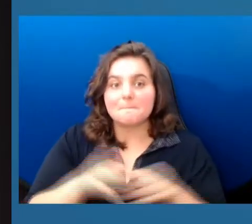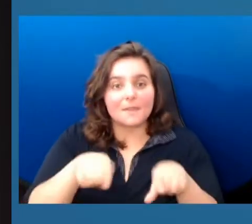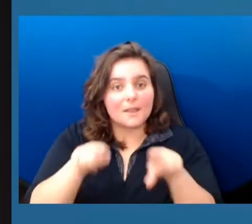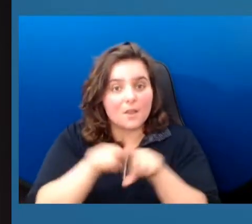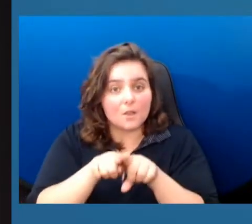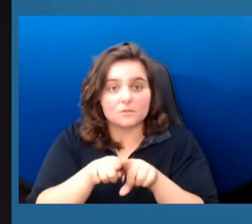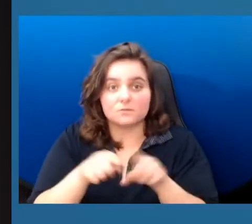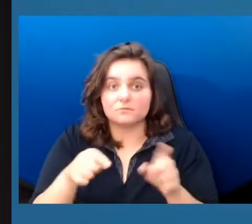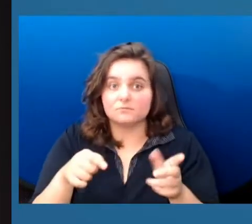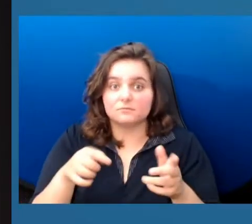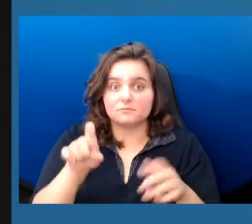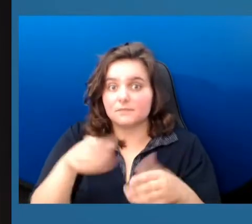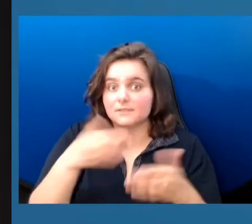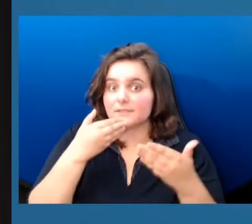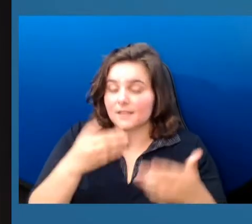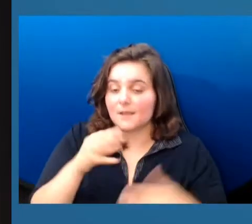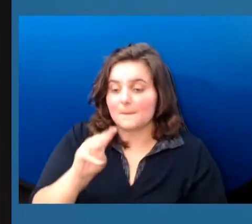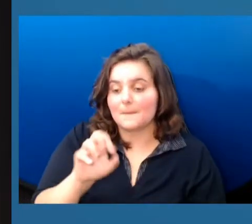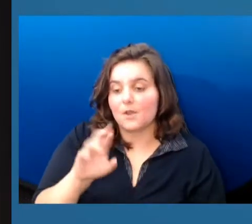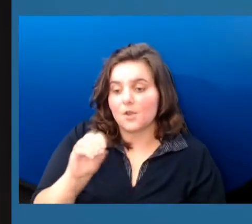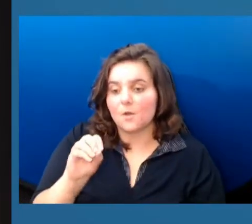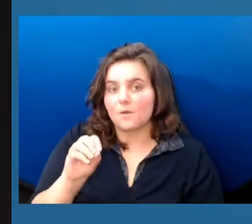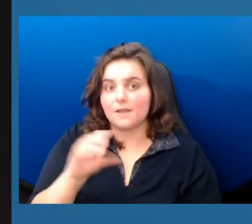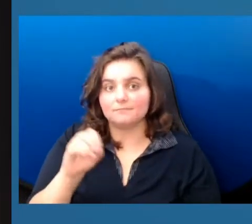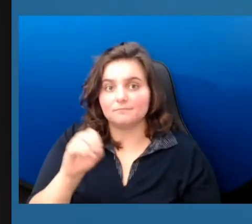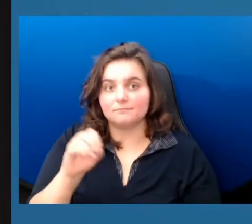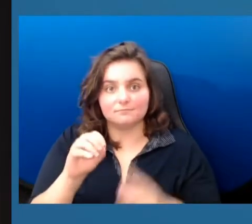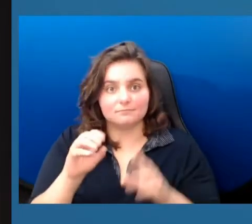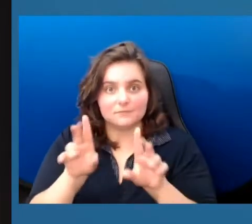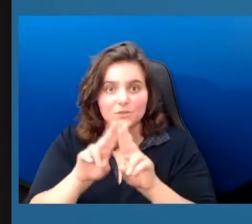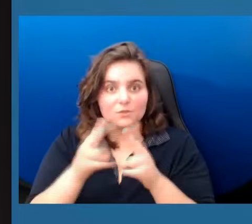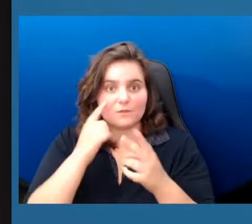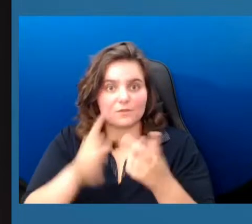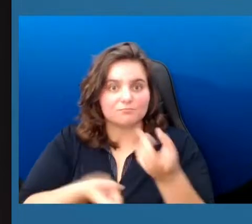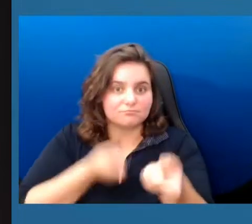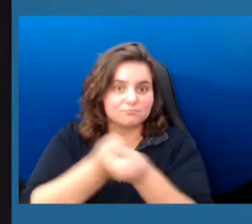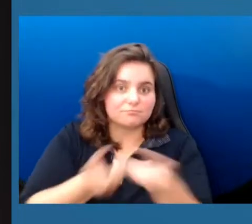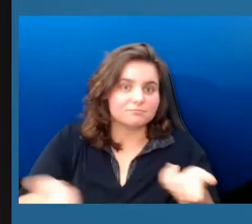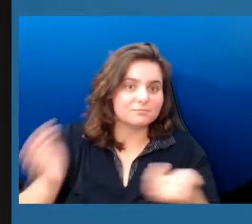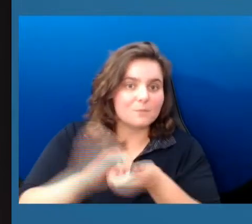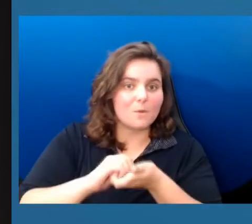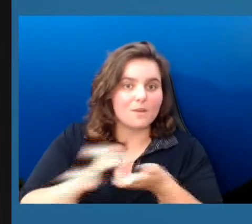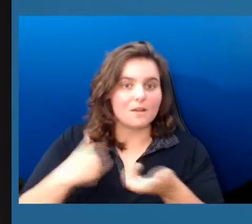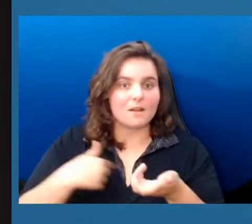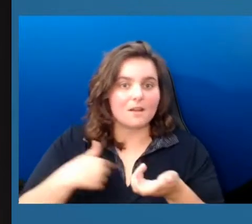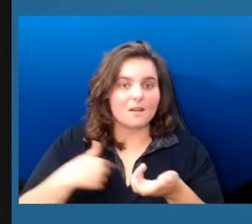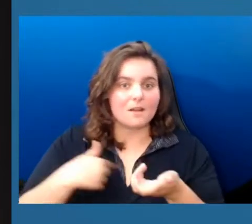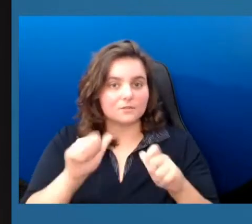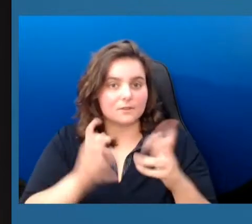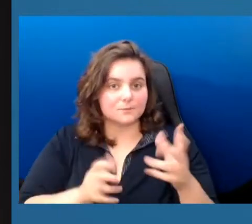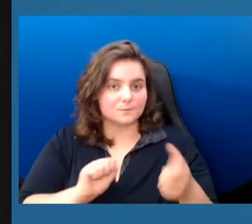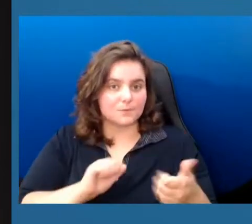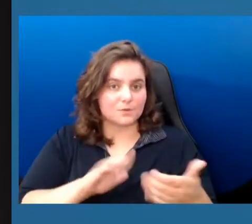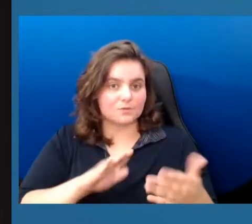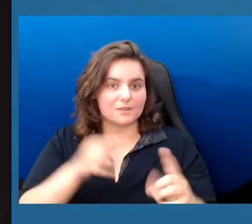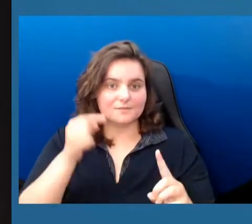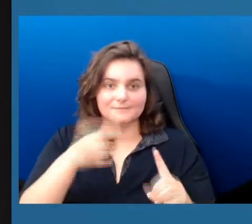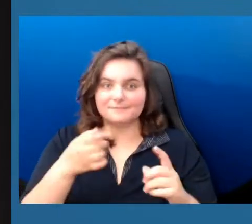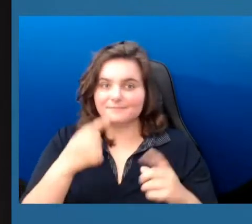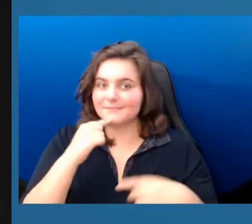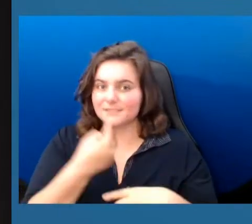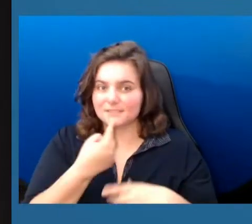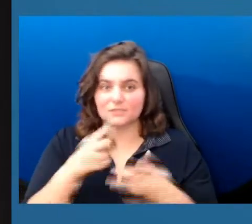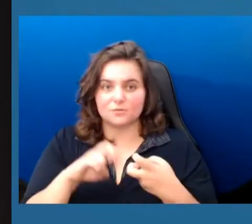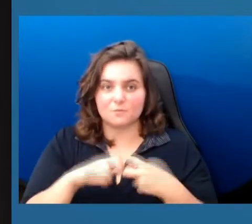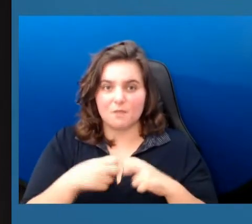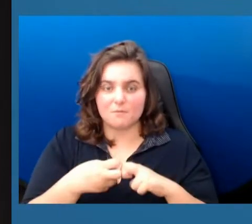Mario Salento and the AFL-CIO for joining with us in trying to address this very serious issue. Since